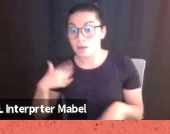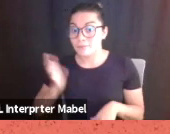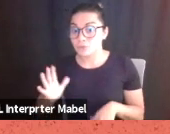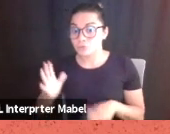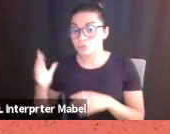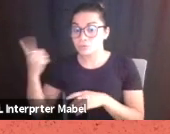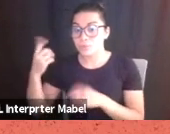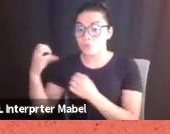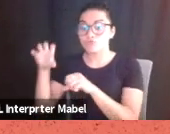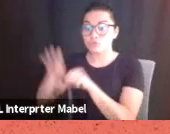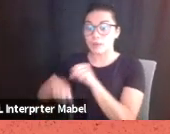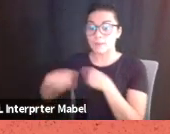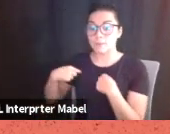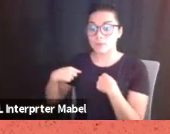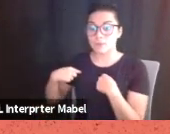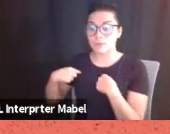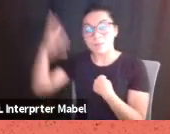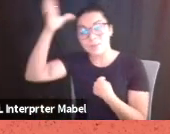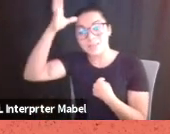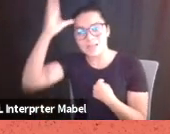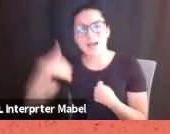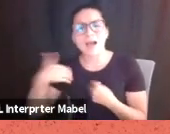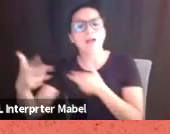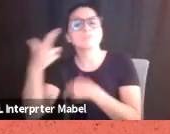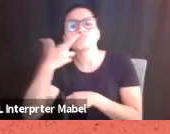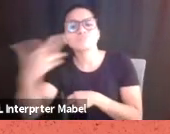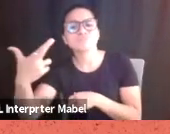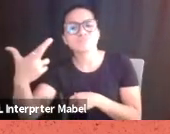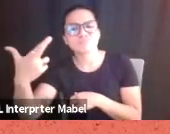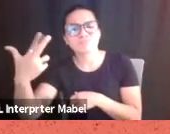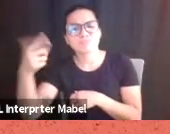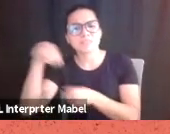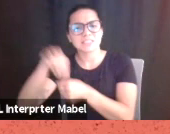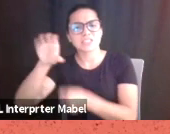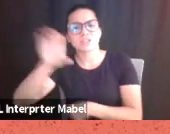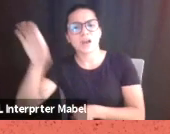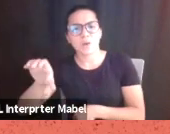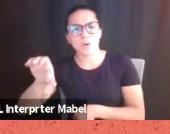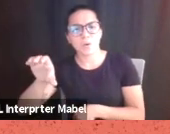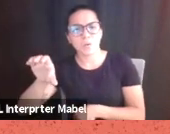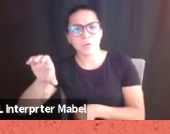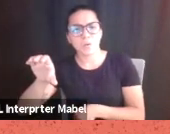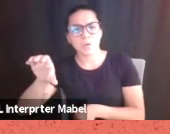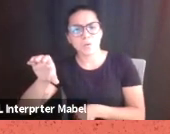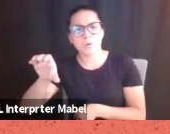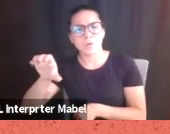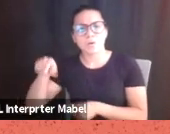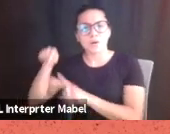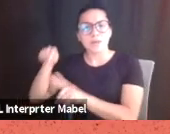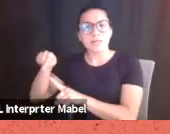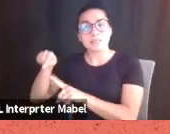head detective in Chicago, and he told the other detectives to treat me like one of their own.